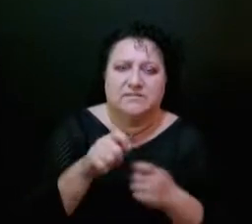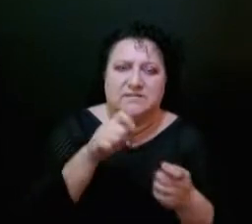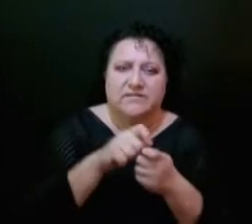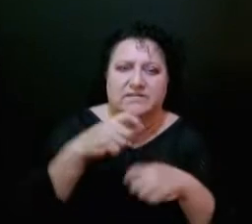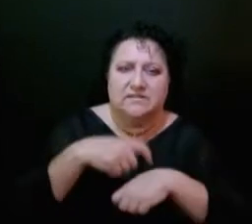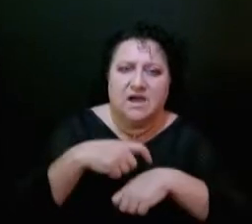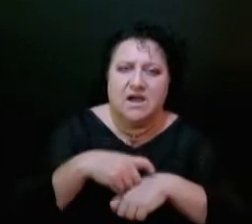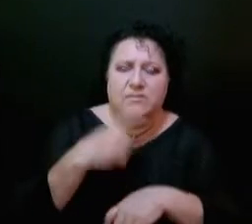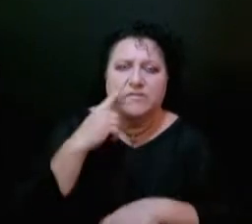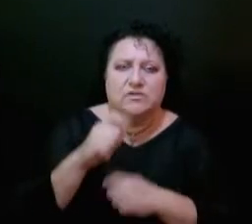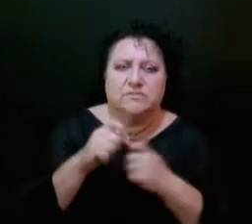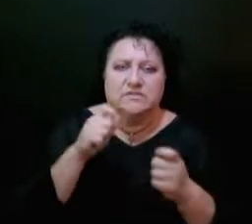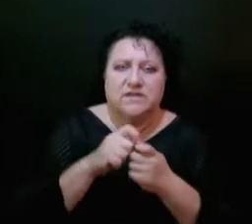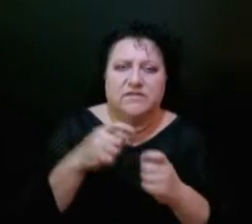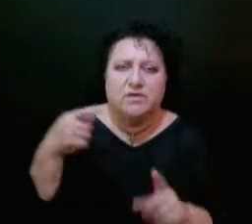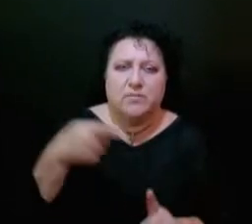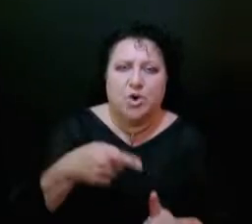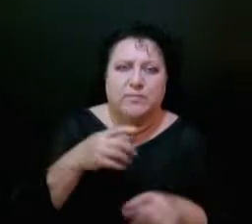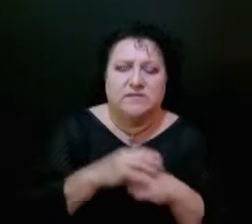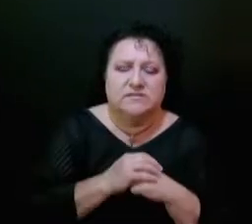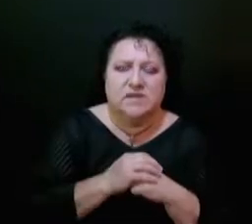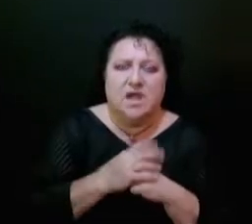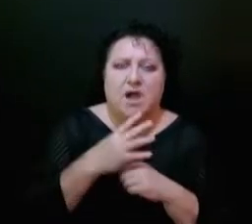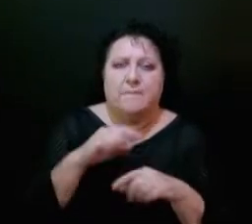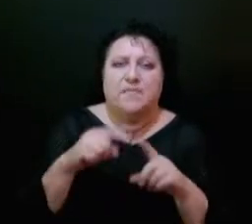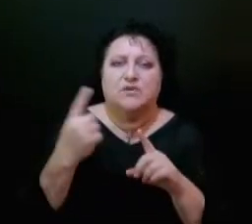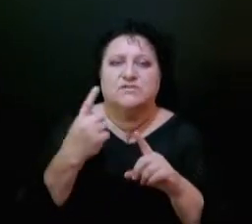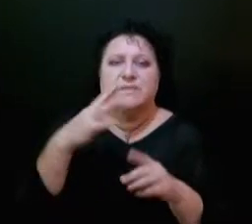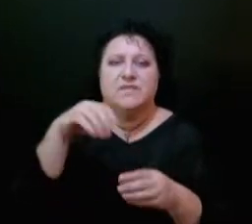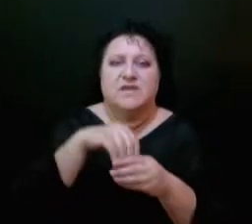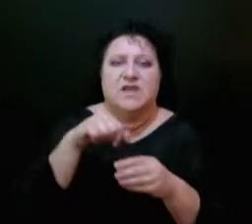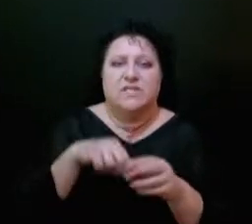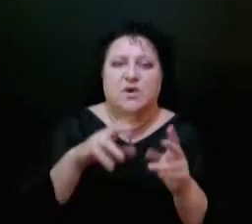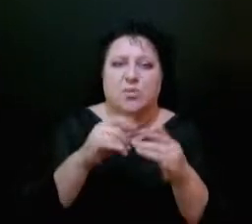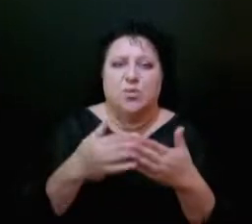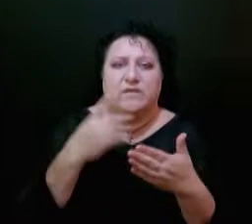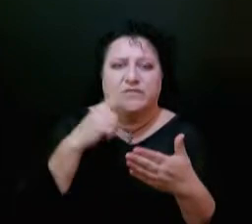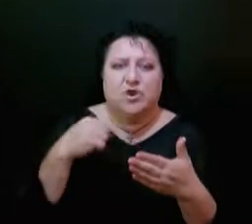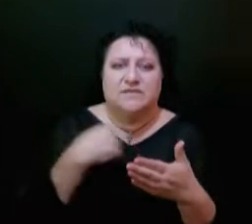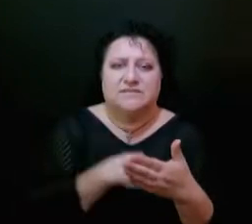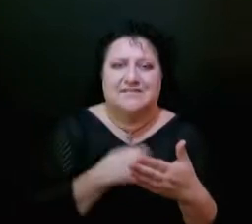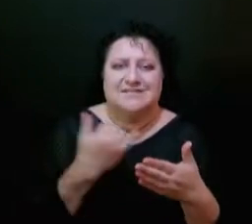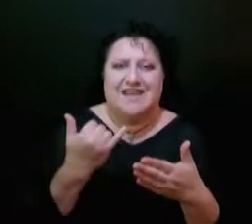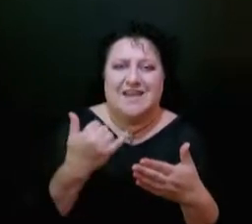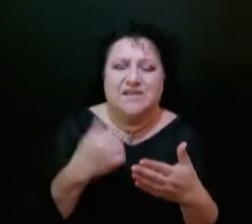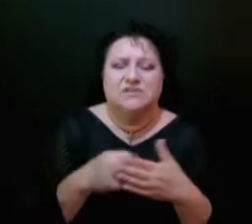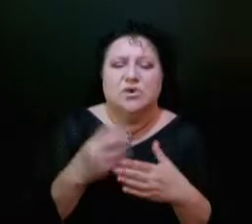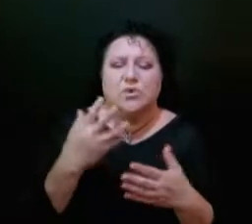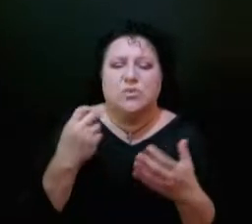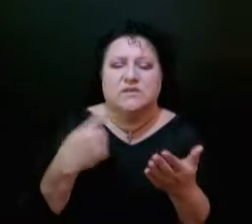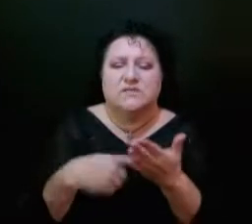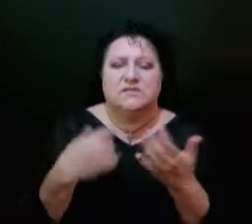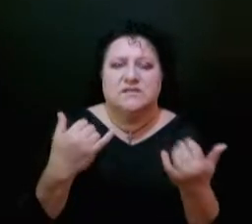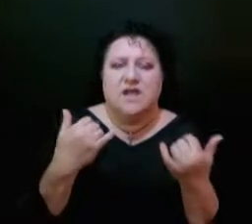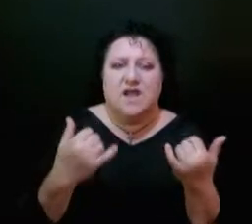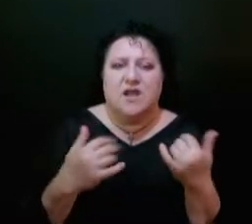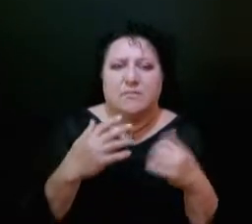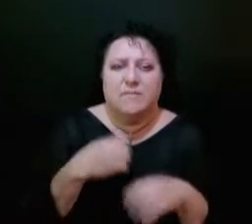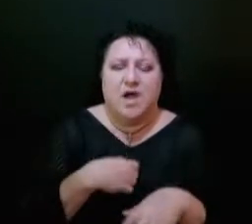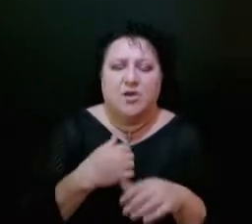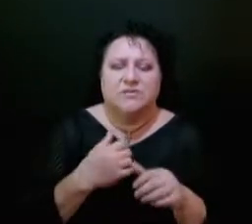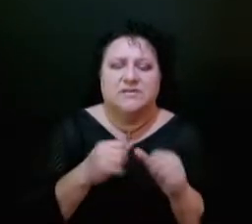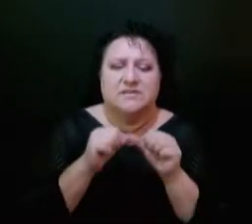for a specific purpose. But there is something in this word for us today. So I want to talk a little bit today about keeping a